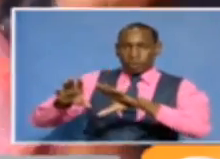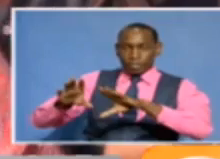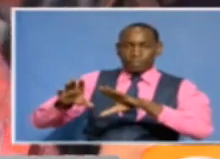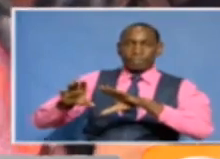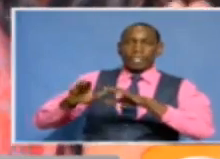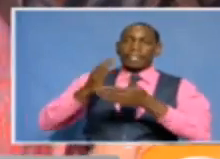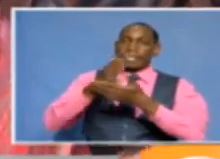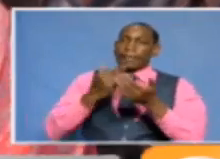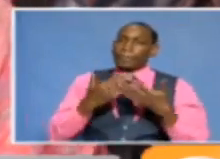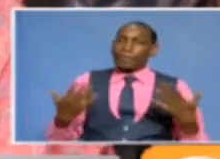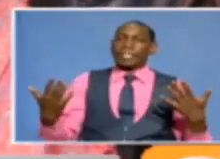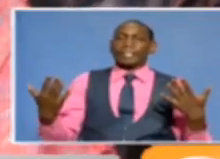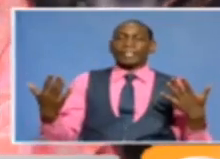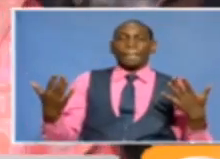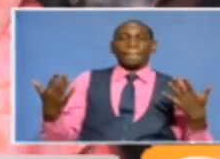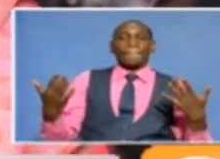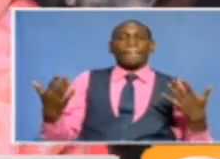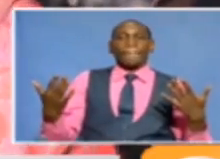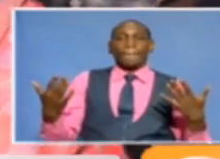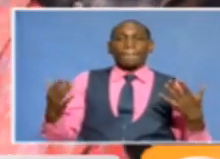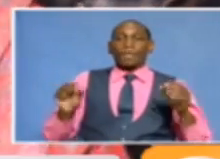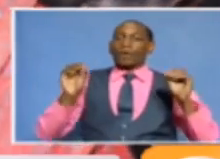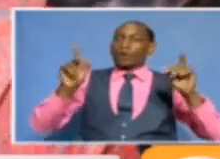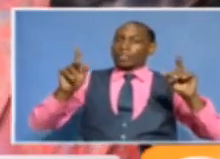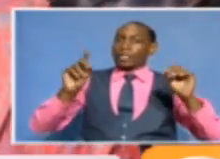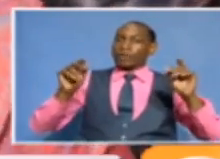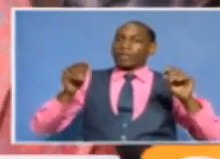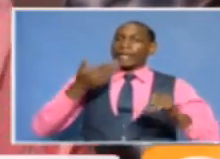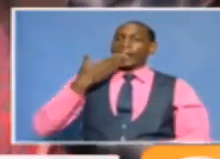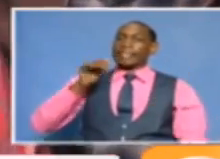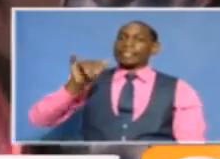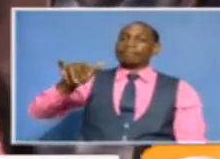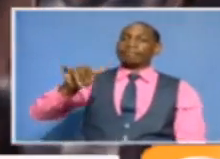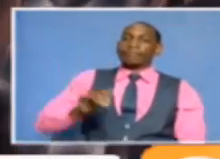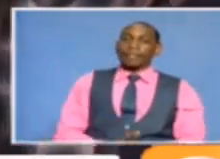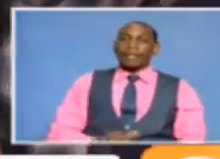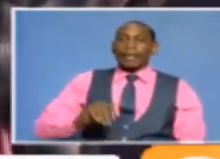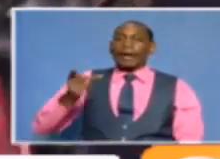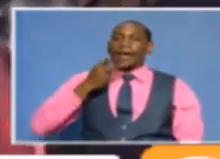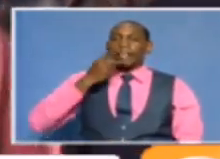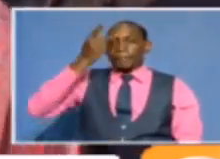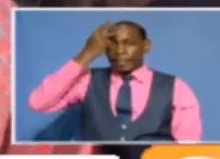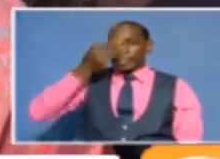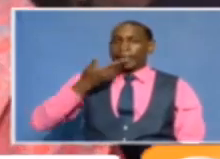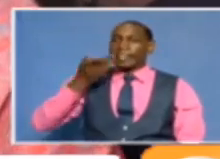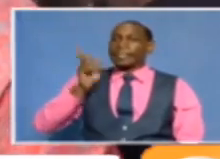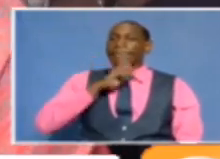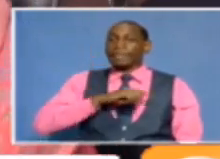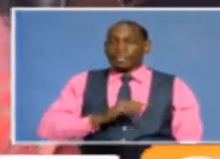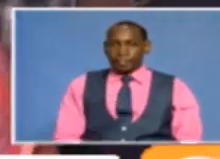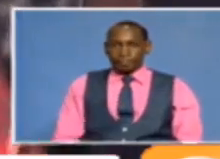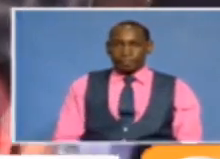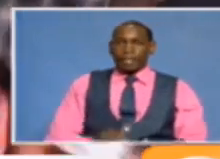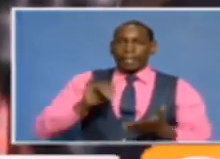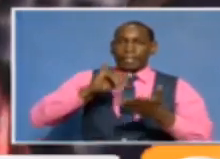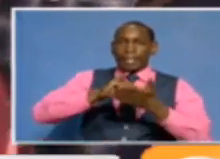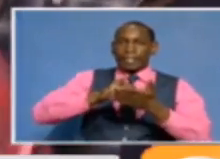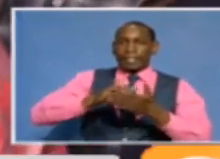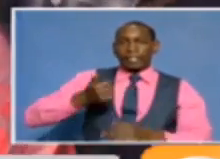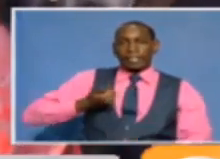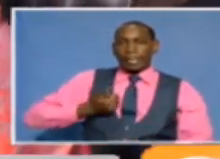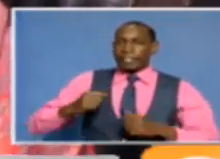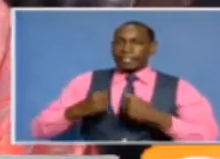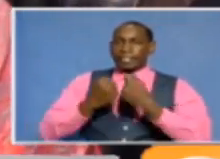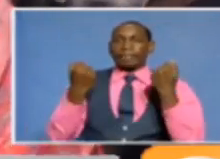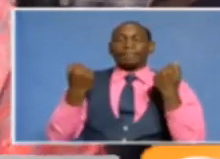we lost some properties. Okay, there you go. I think the other parents have answered you, that the girls are safe